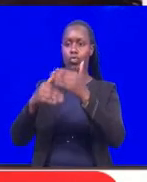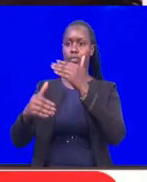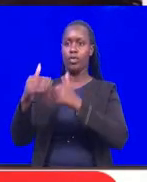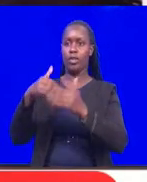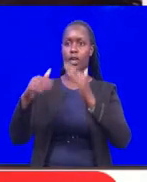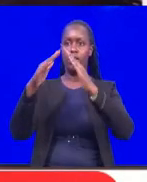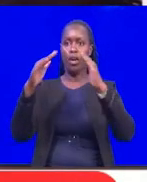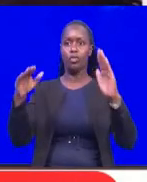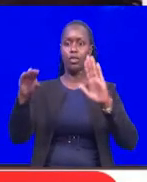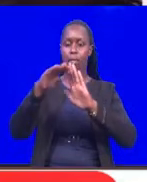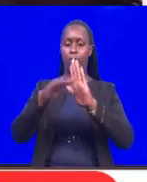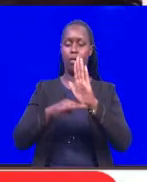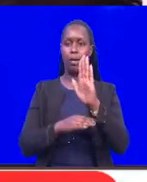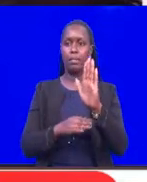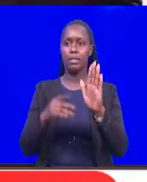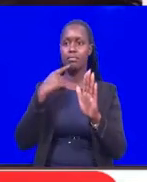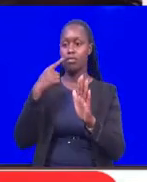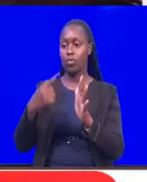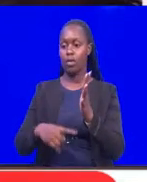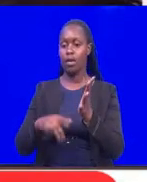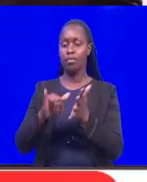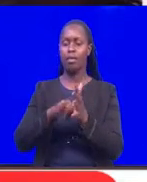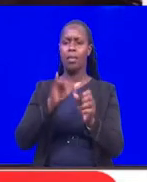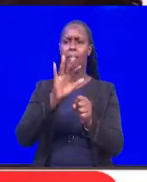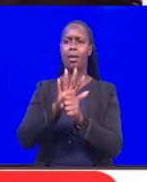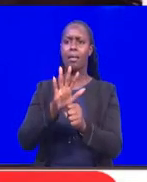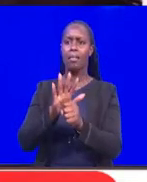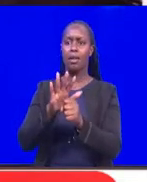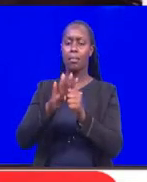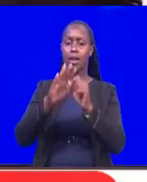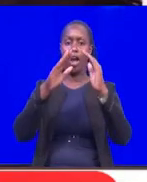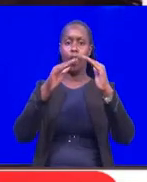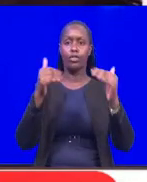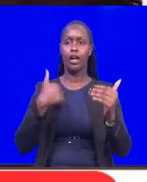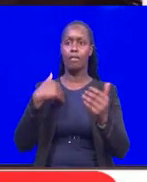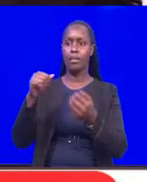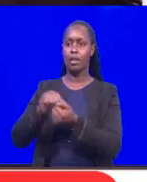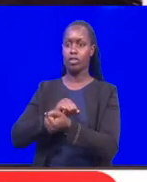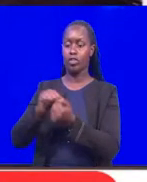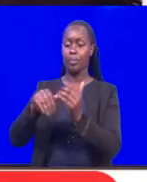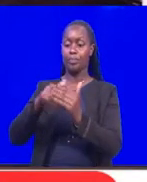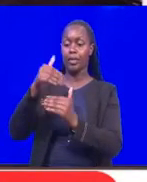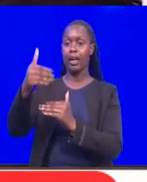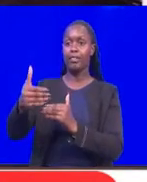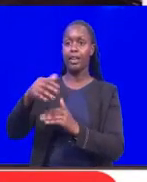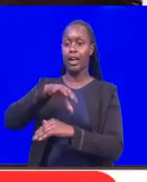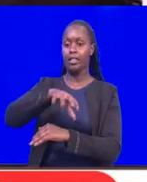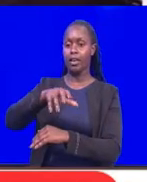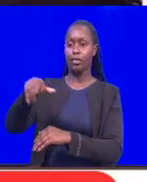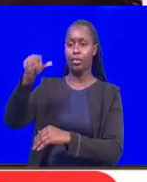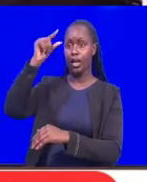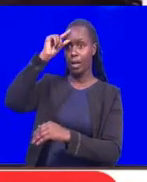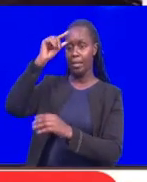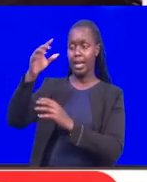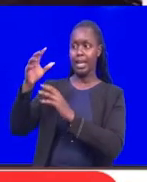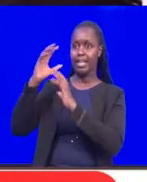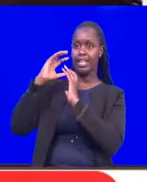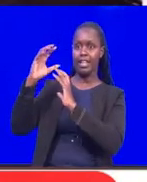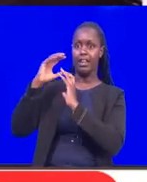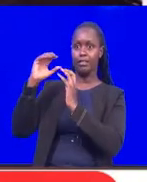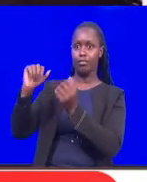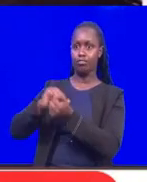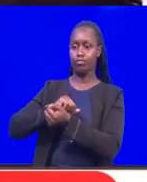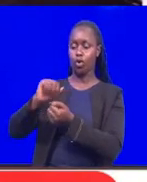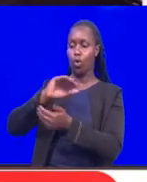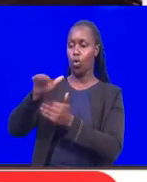Property worth millions have been destroyed after the county government of Kilifi demolished houses built on government land in